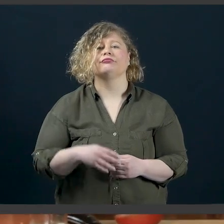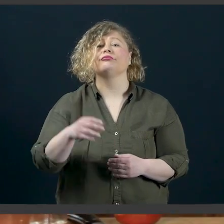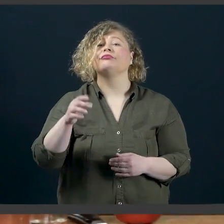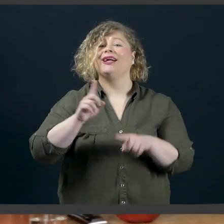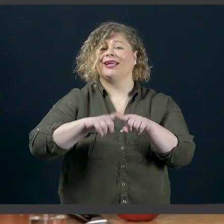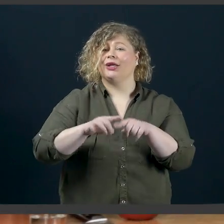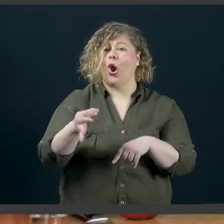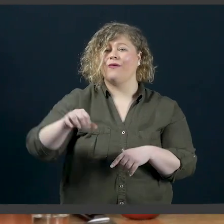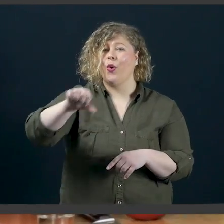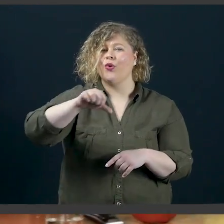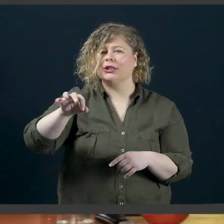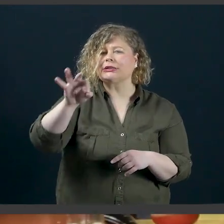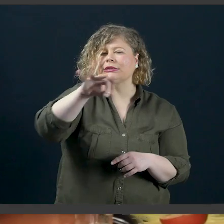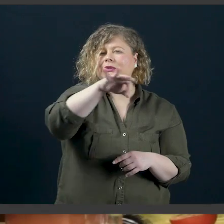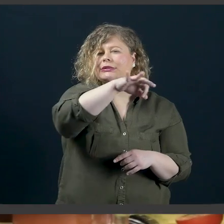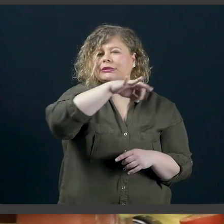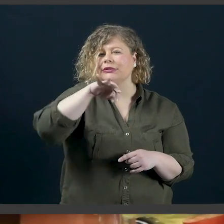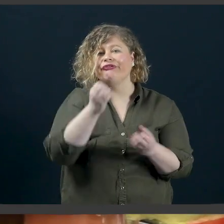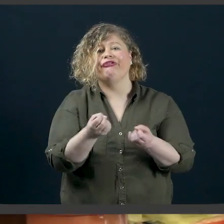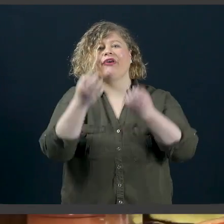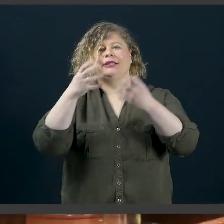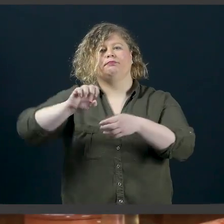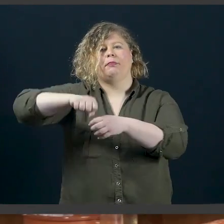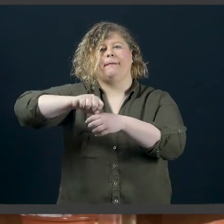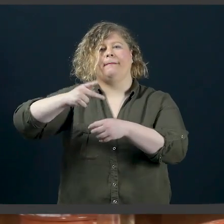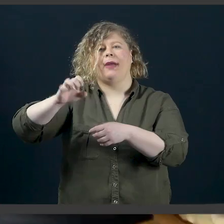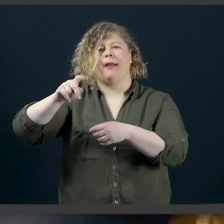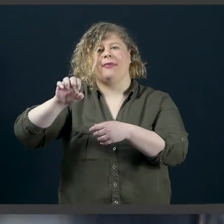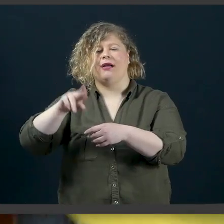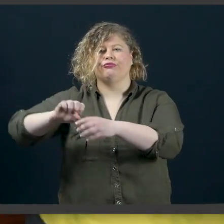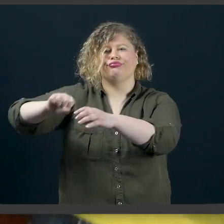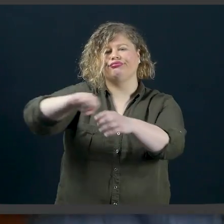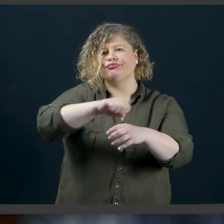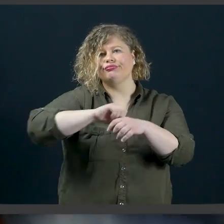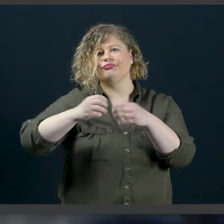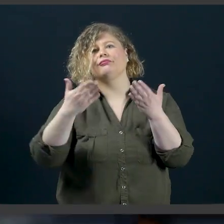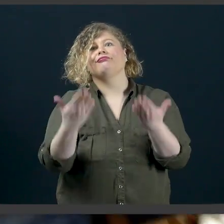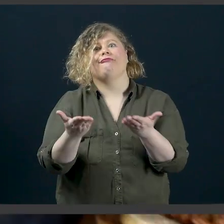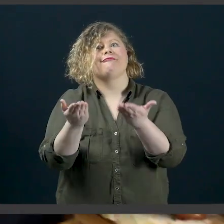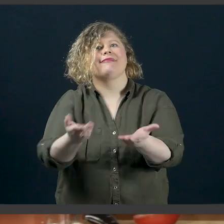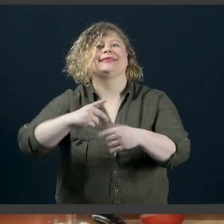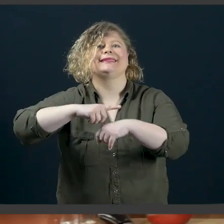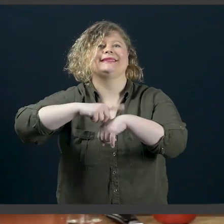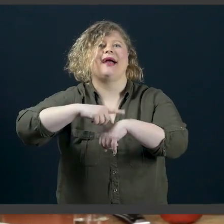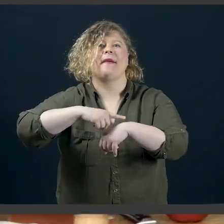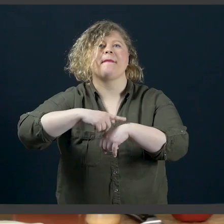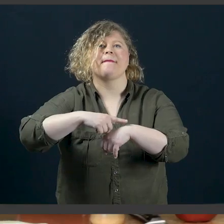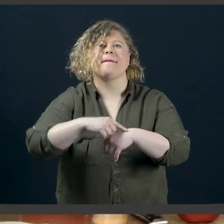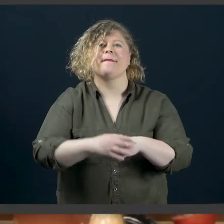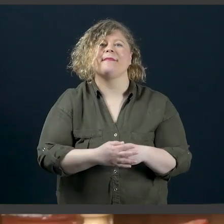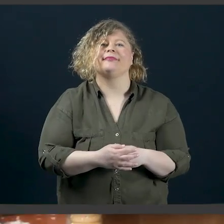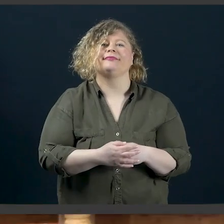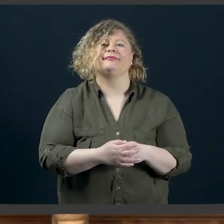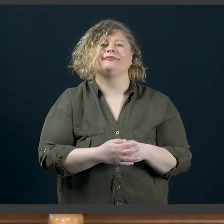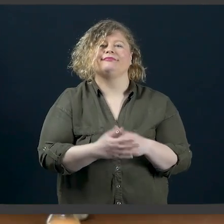extra virgin Greek olive oil, some freshly ground pepper, and it's